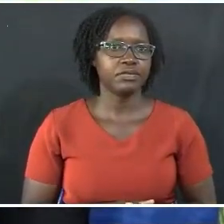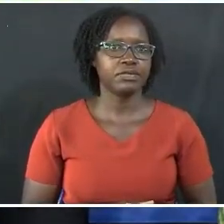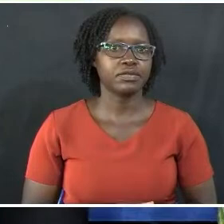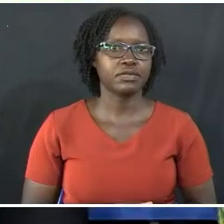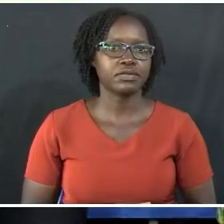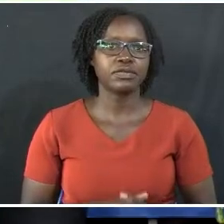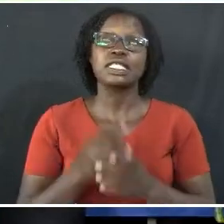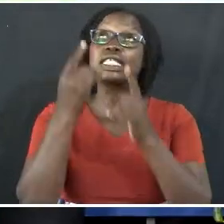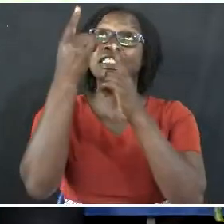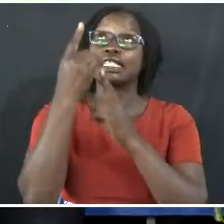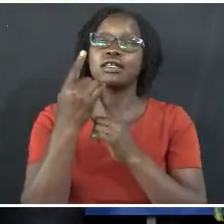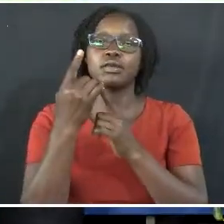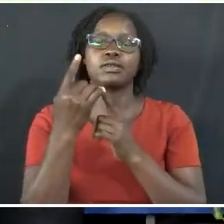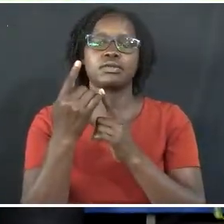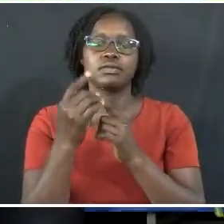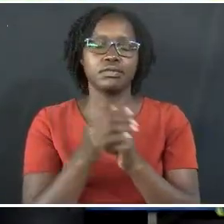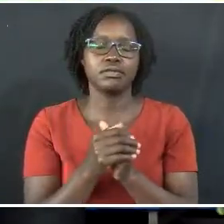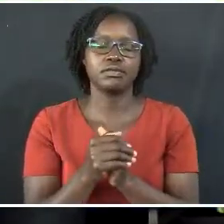He is coming.